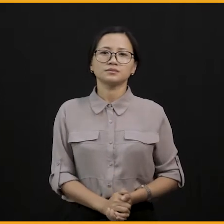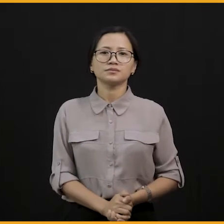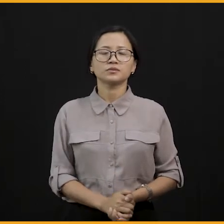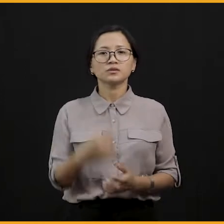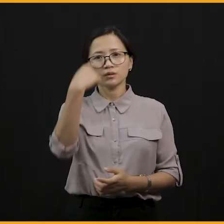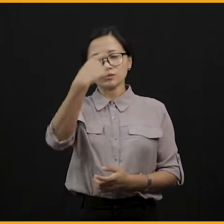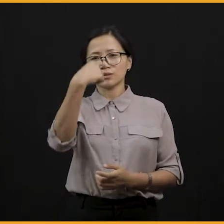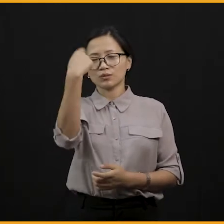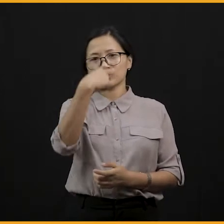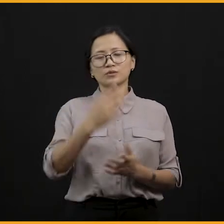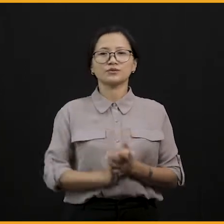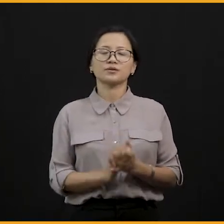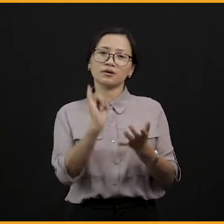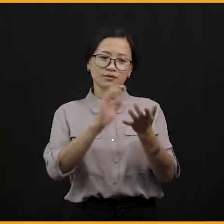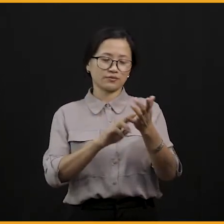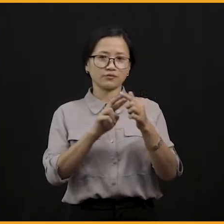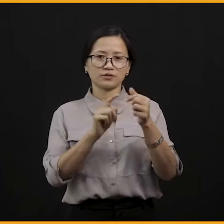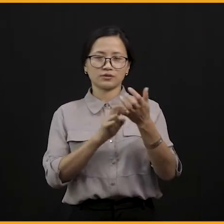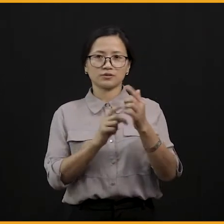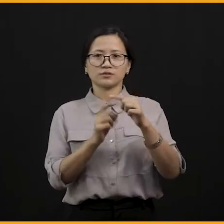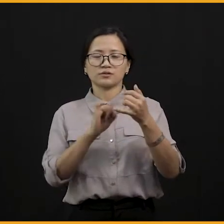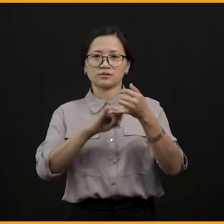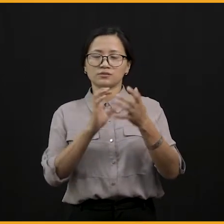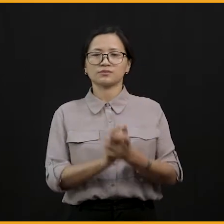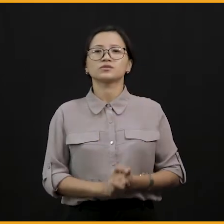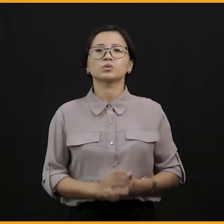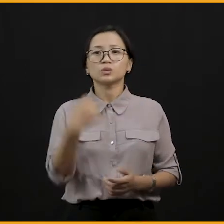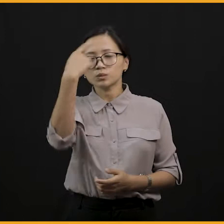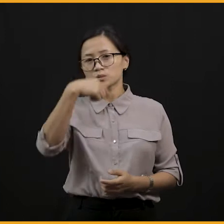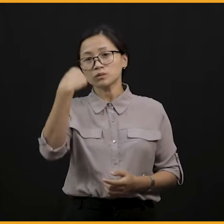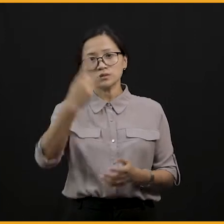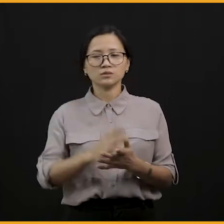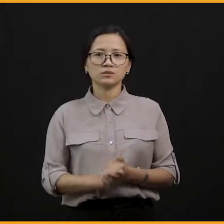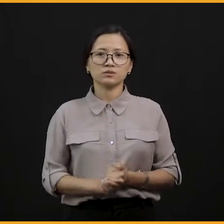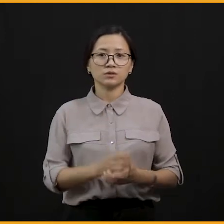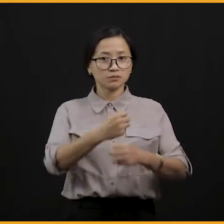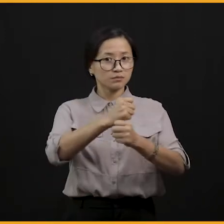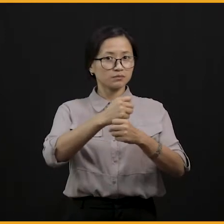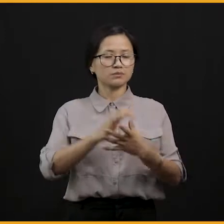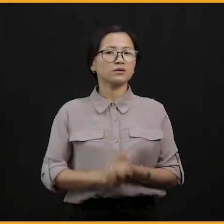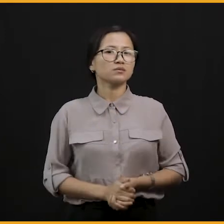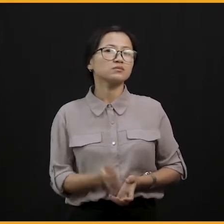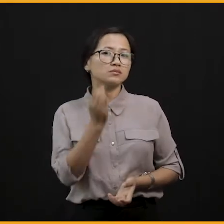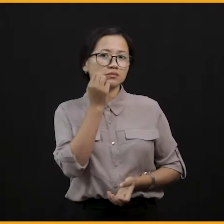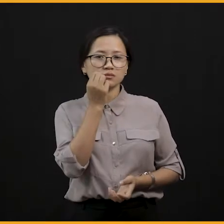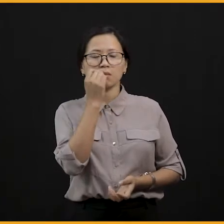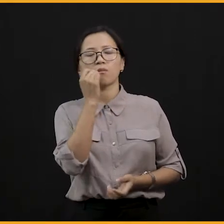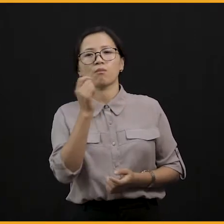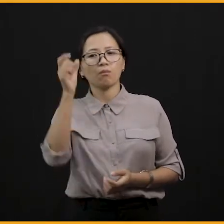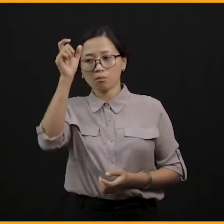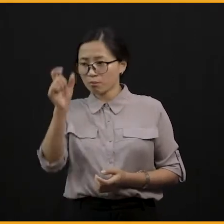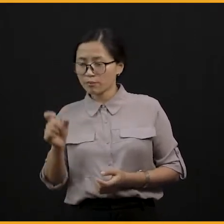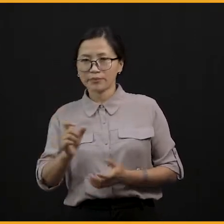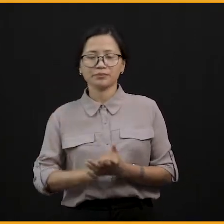Who invented this machine? Vetso, okay. So he was that smart. He invented this